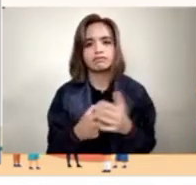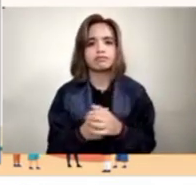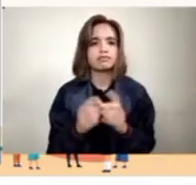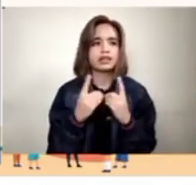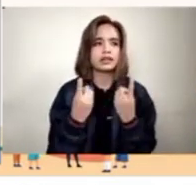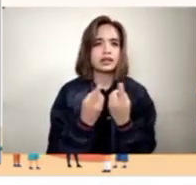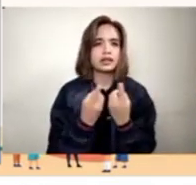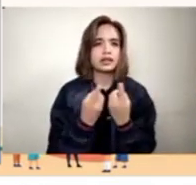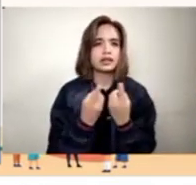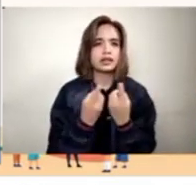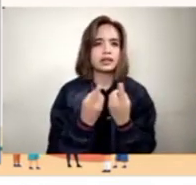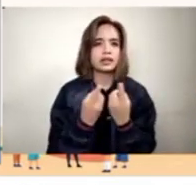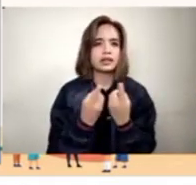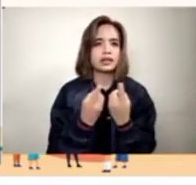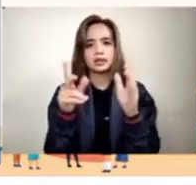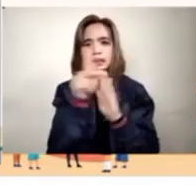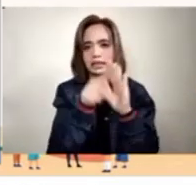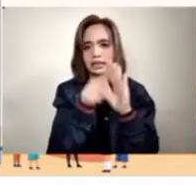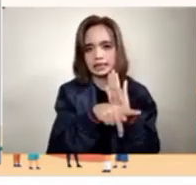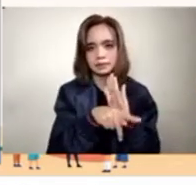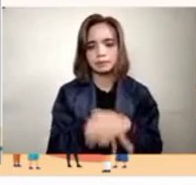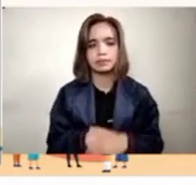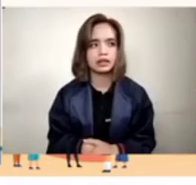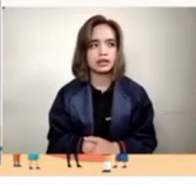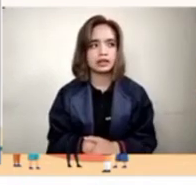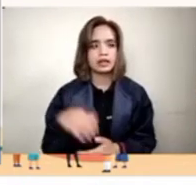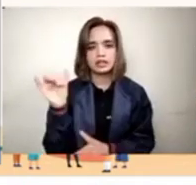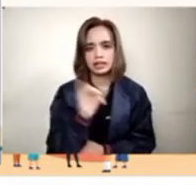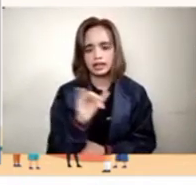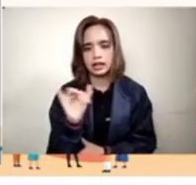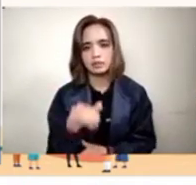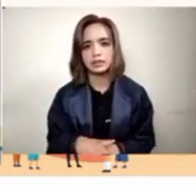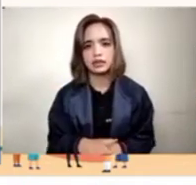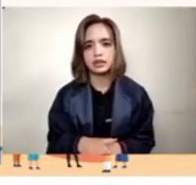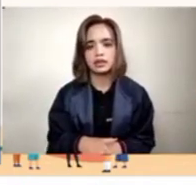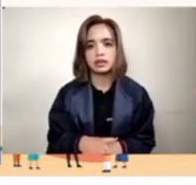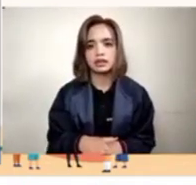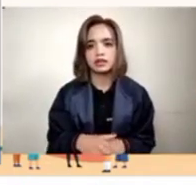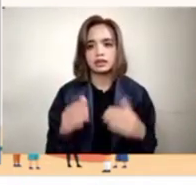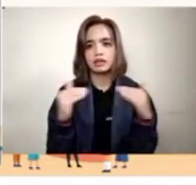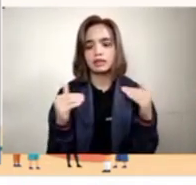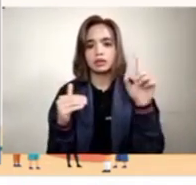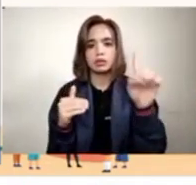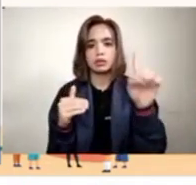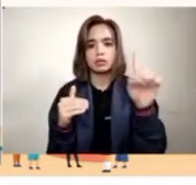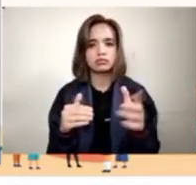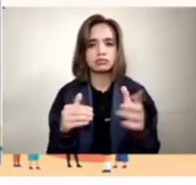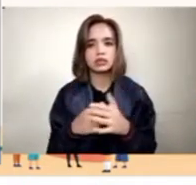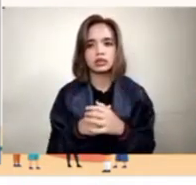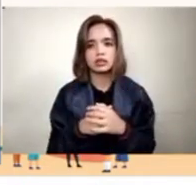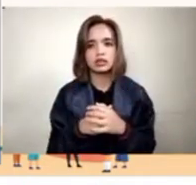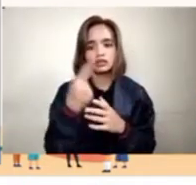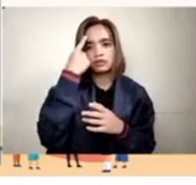the qualification standards, and DepEd reclass policy, and onward to phase